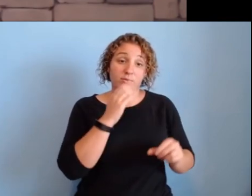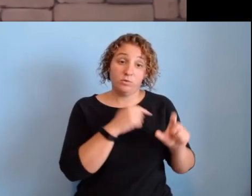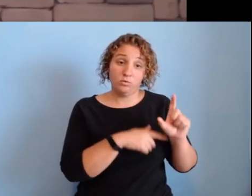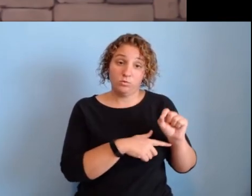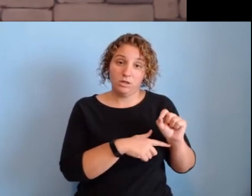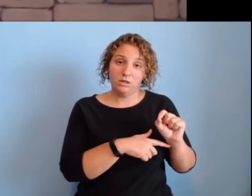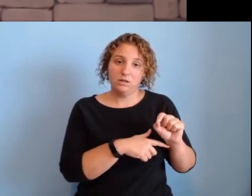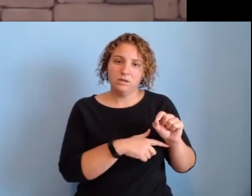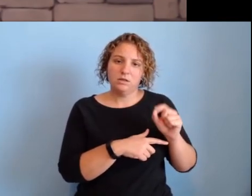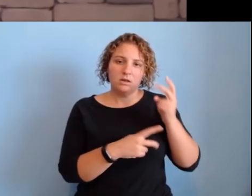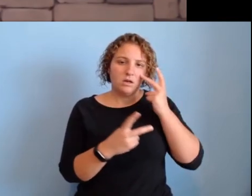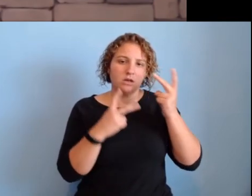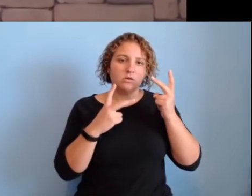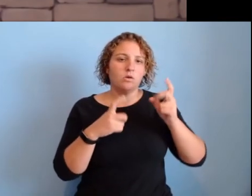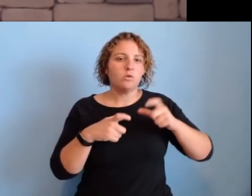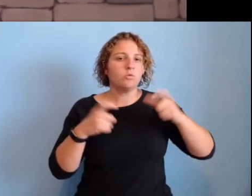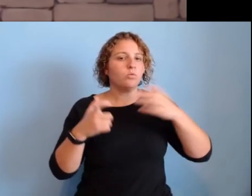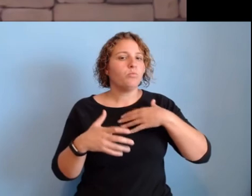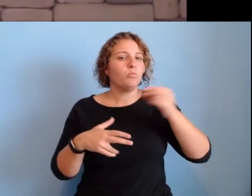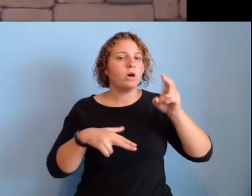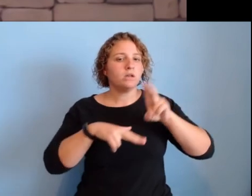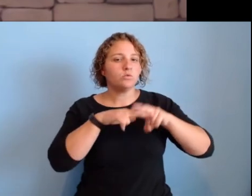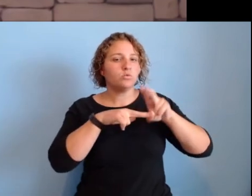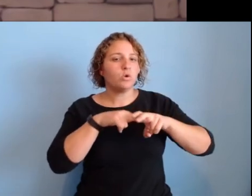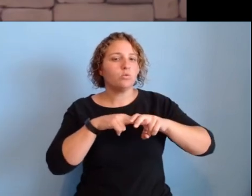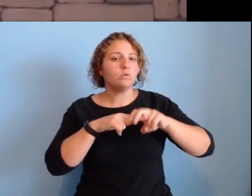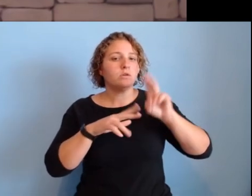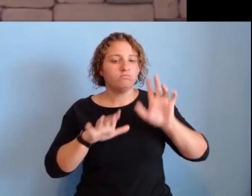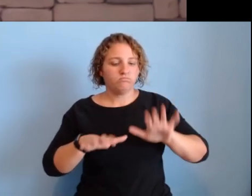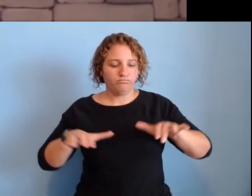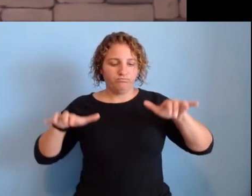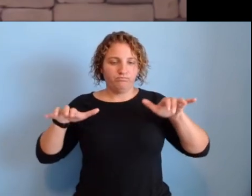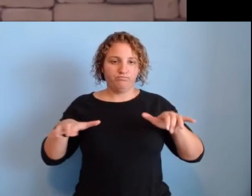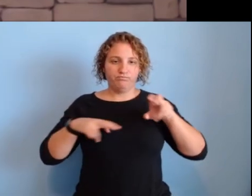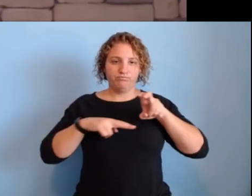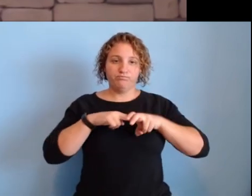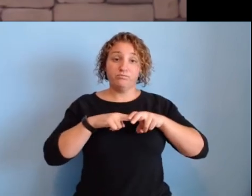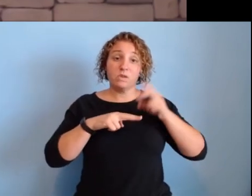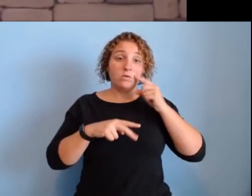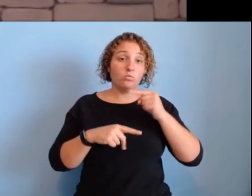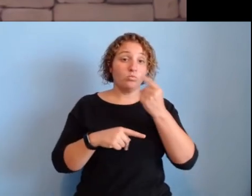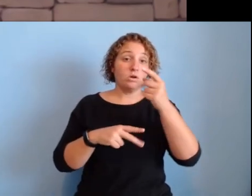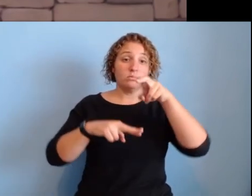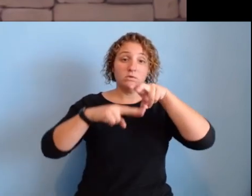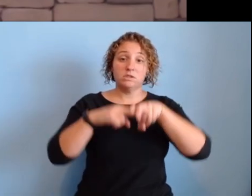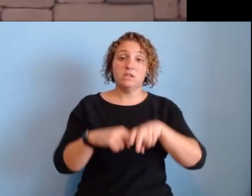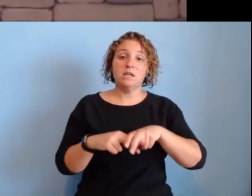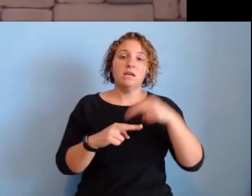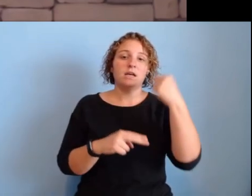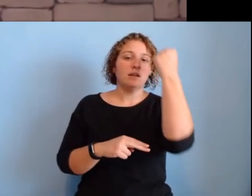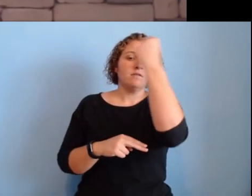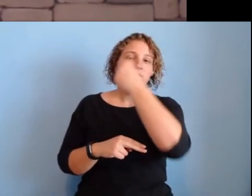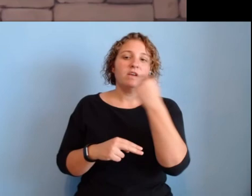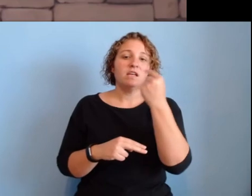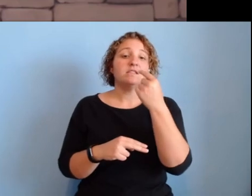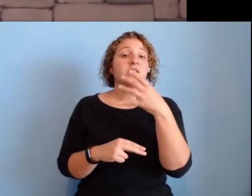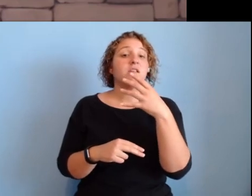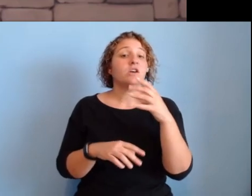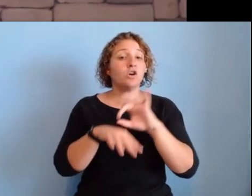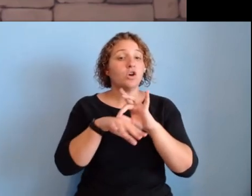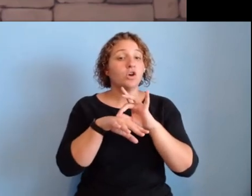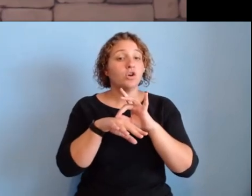I saw a great white throne and Him that sat on it. Verse 11. From whose face earth and heaven fled away,